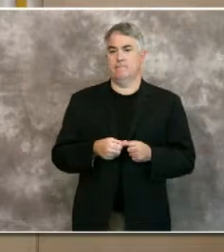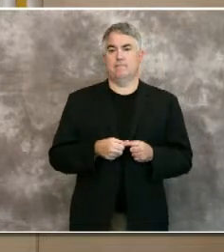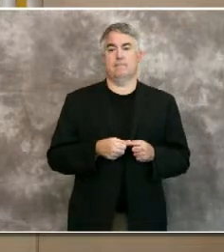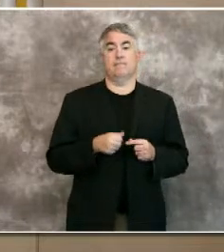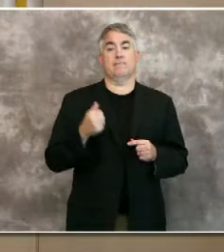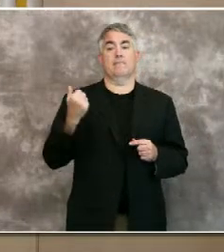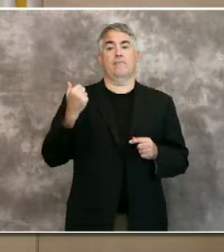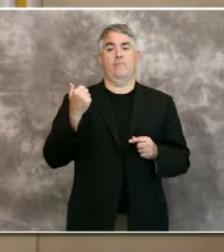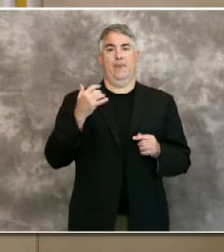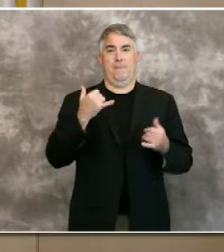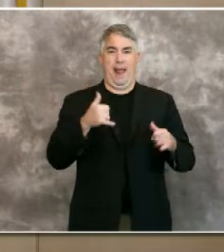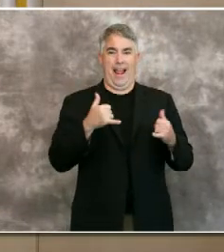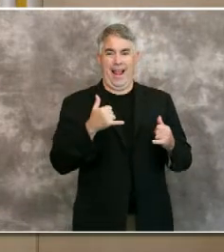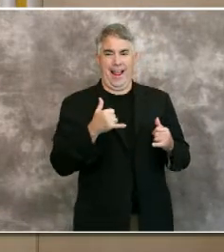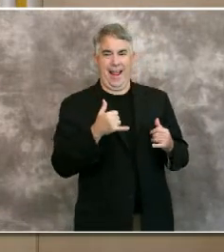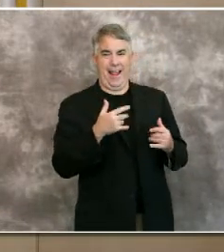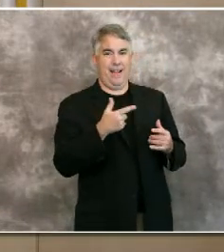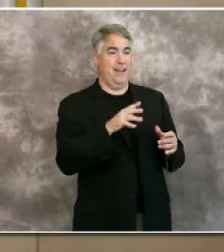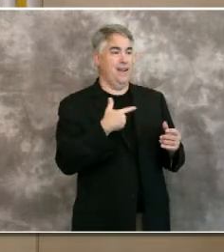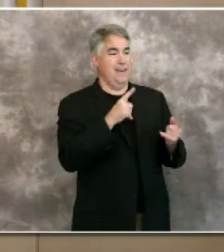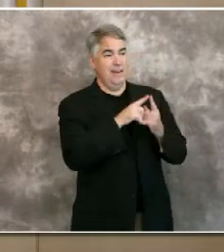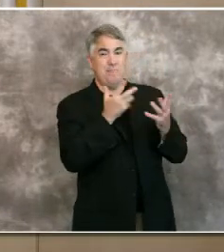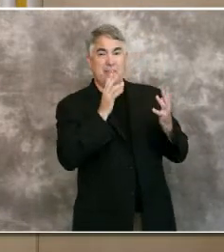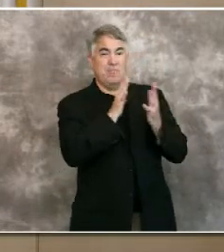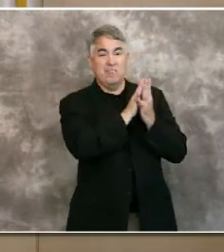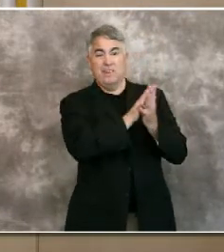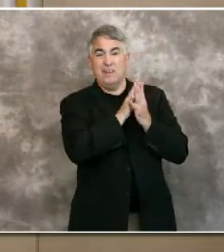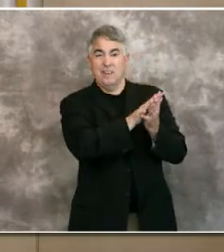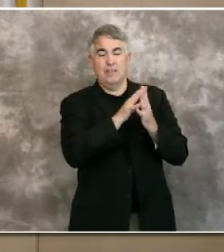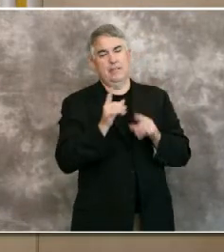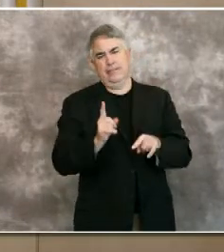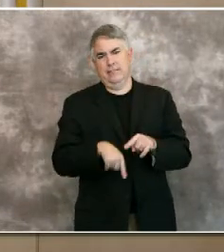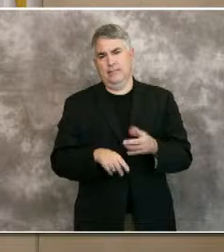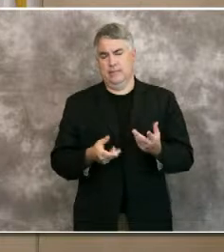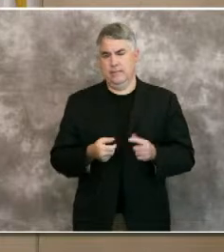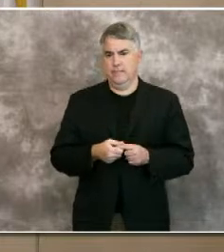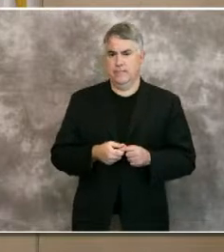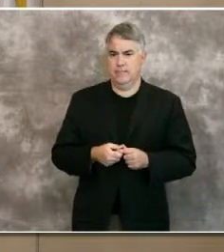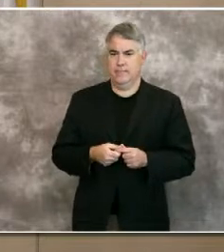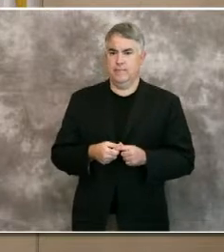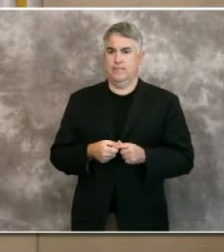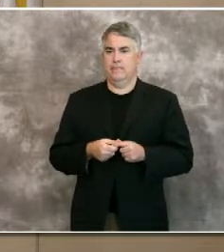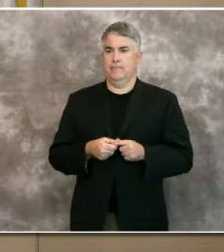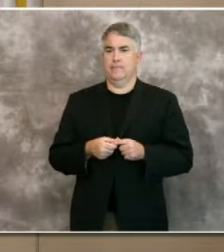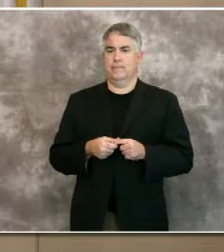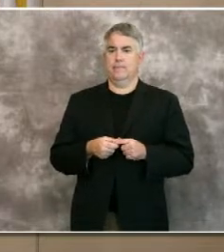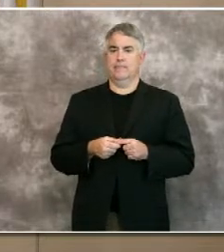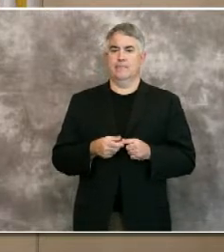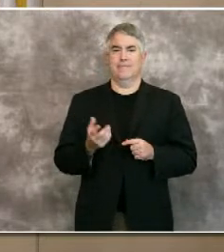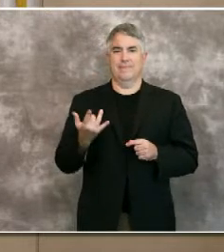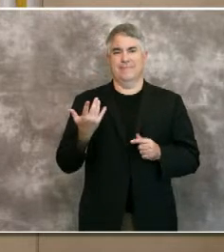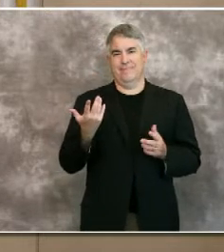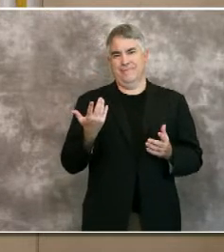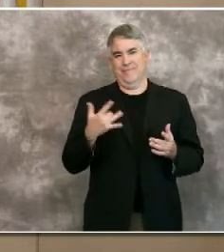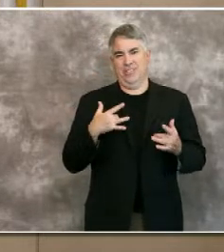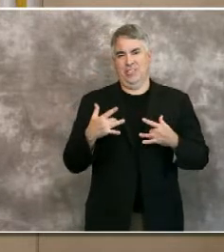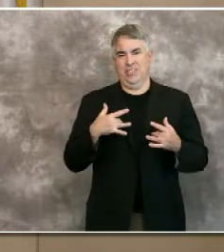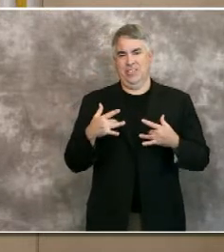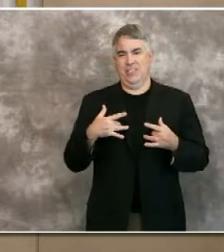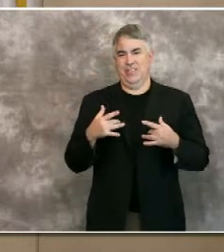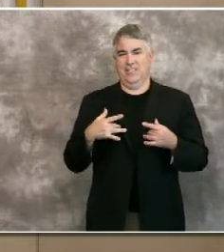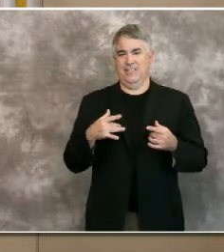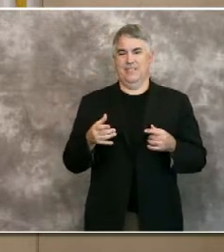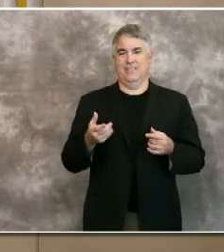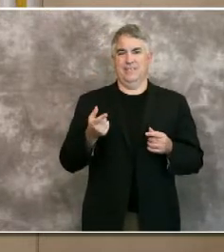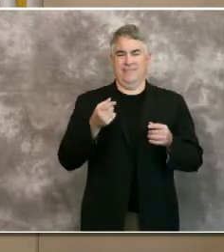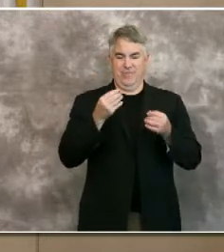playing with others. So that was the purpose for providing that guidance so